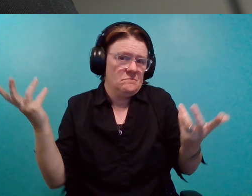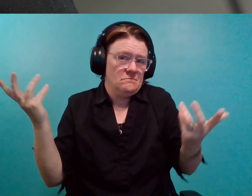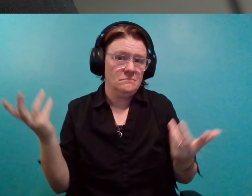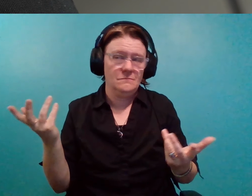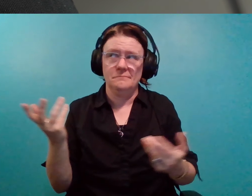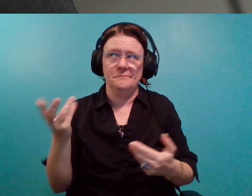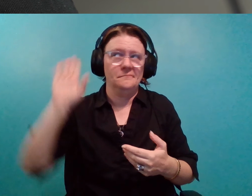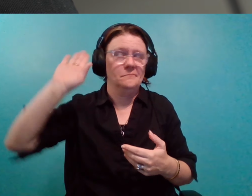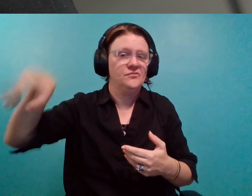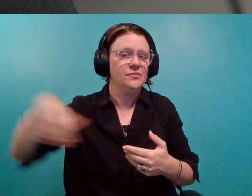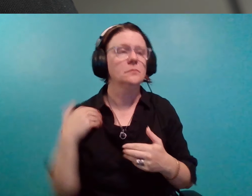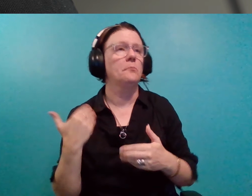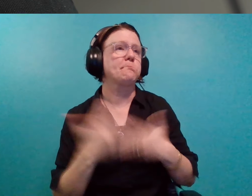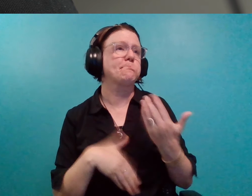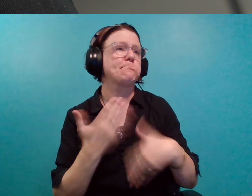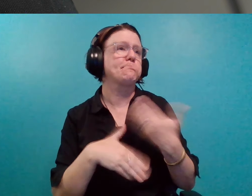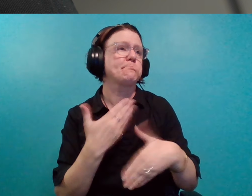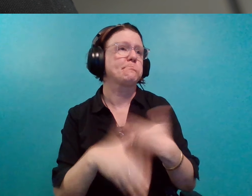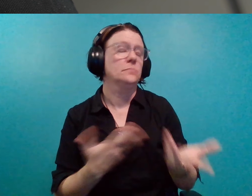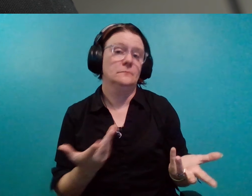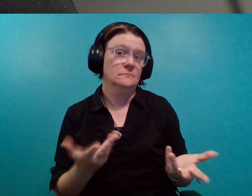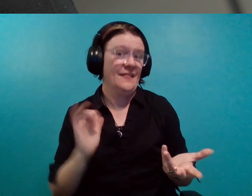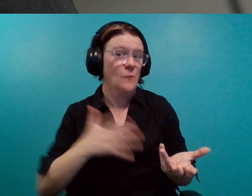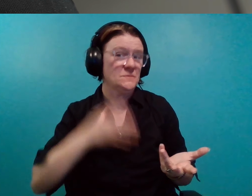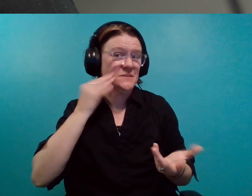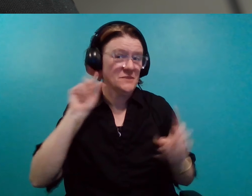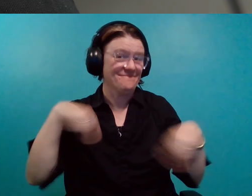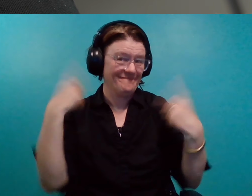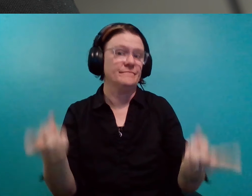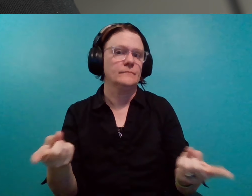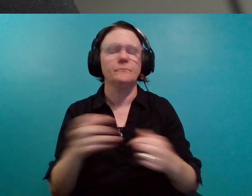disability. So what difference is this going to make and why should I care?